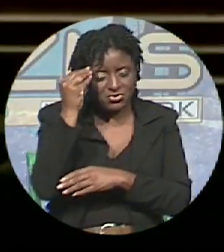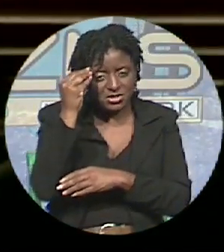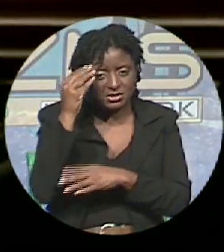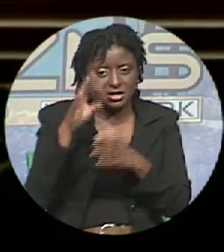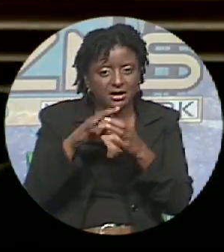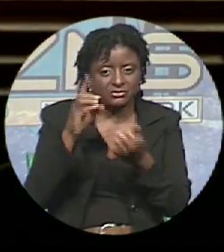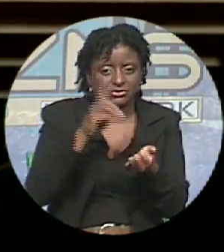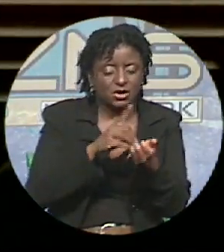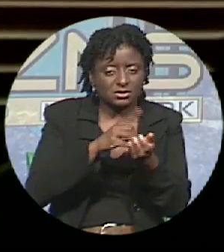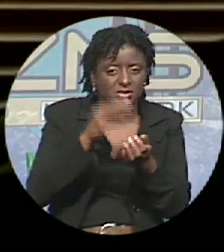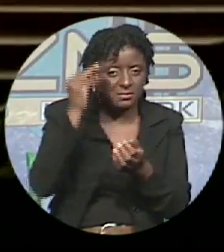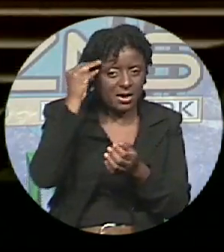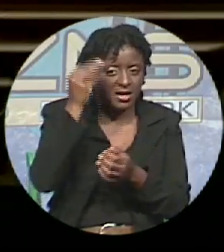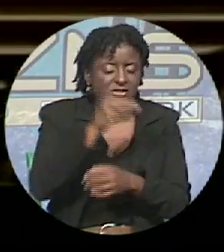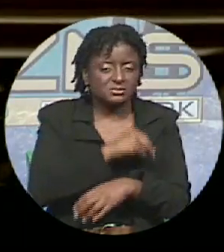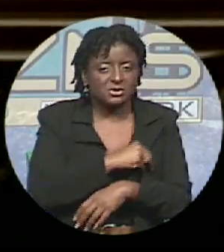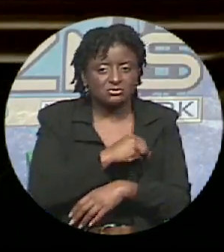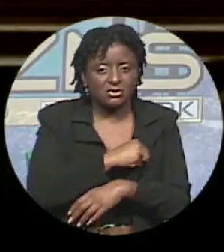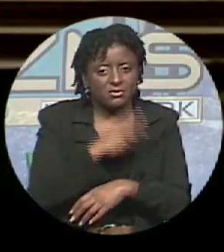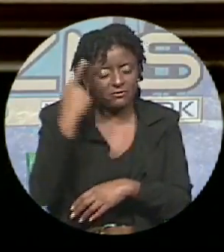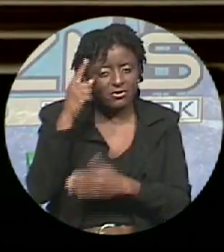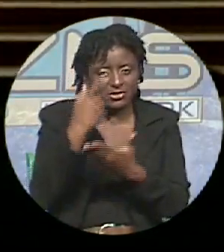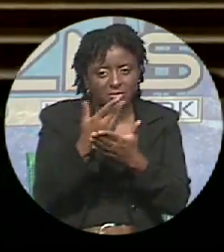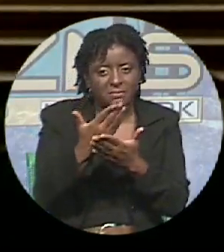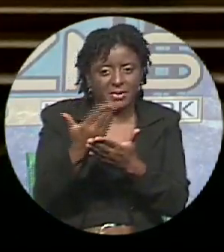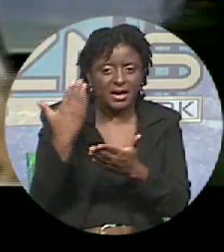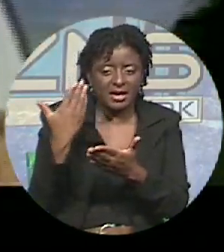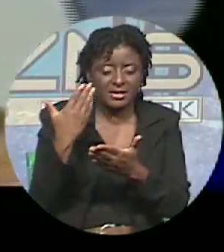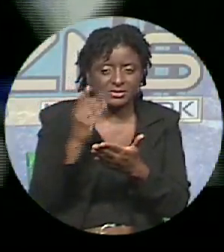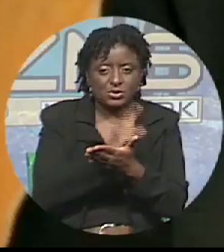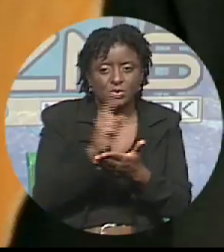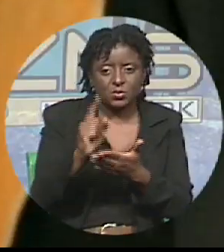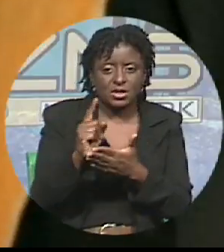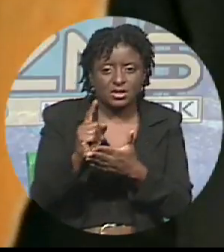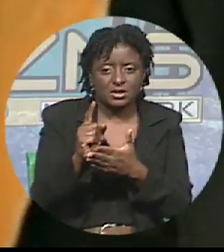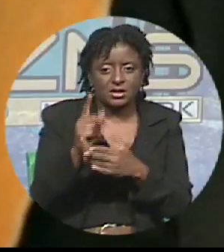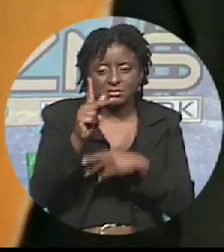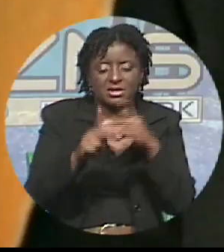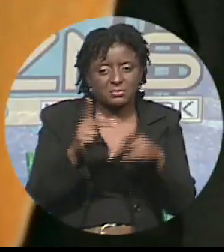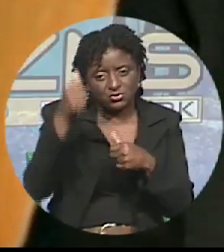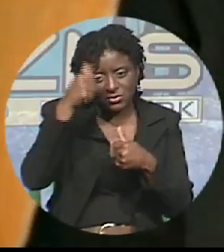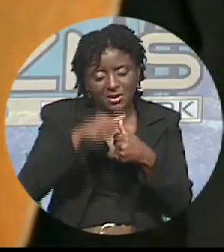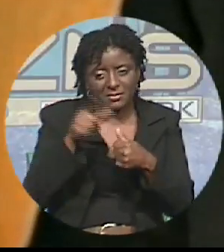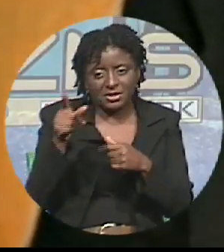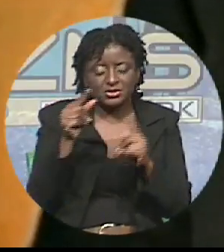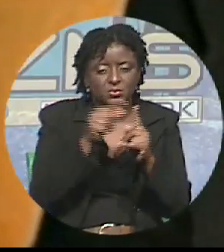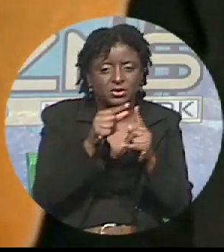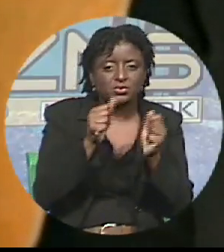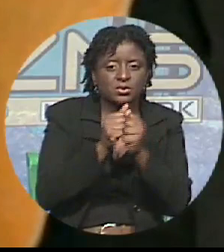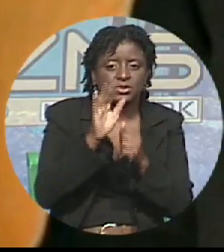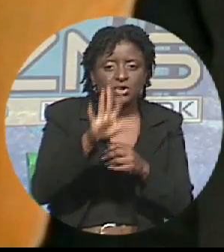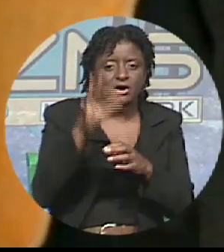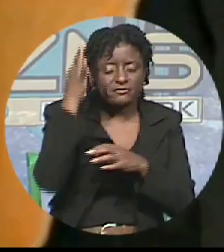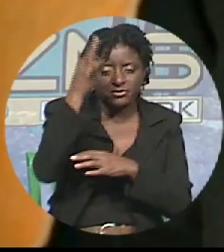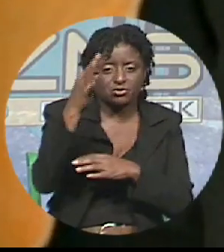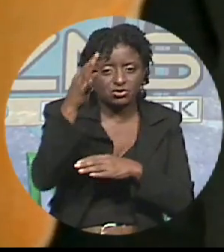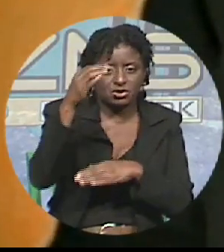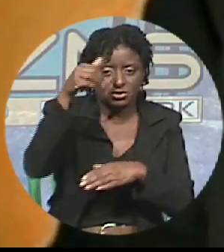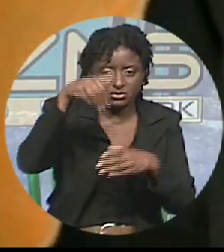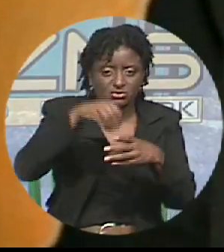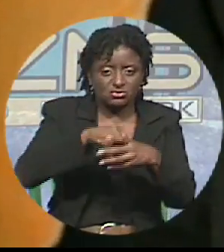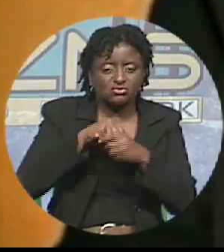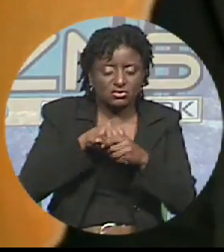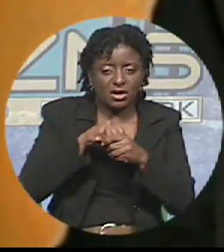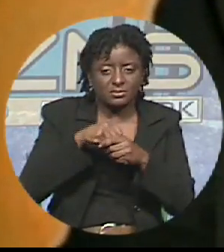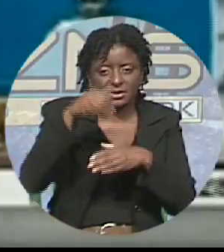quotes, and for the last week, they've been ringing in everyone's ear. With your future trapped on the inside. I'm glad for that because